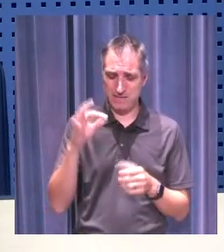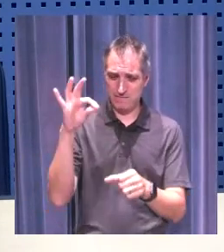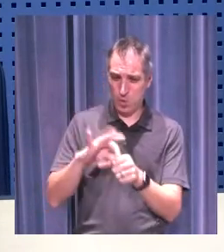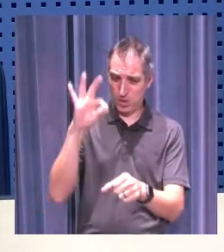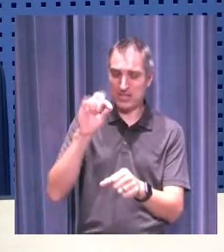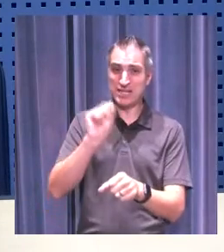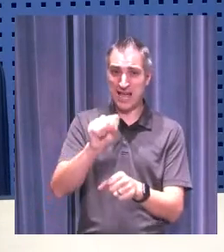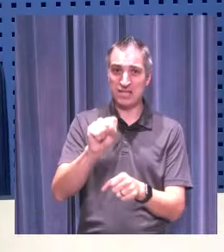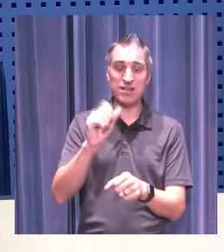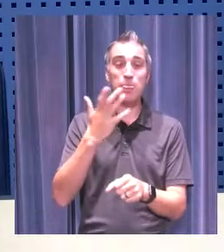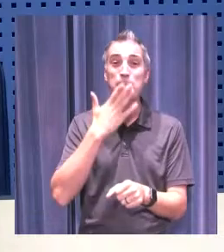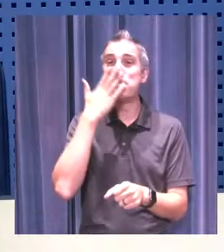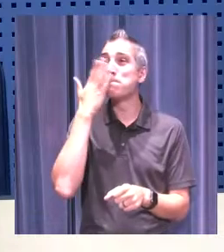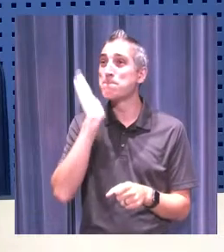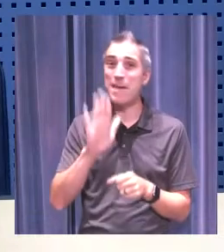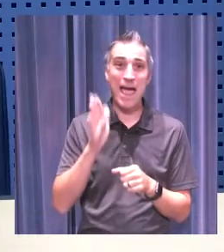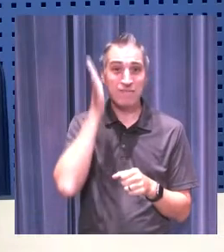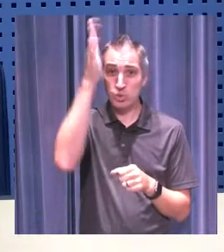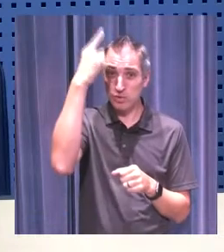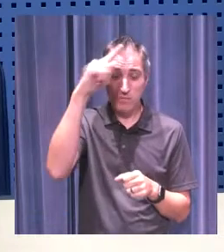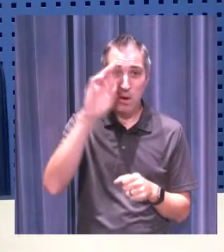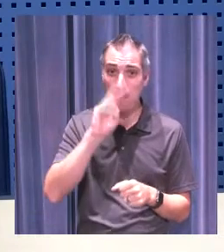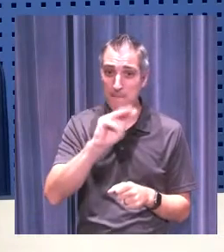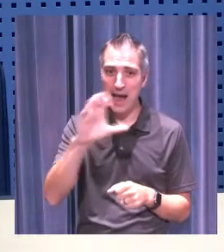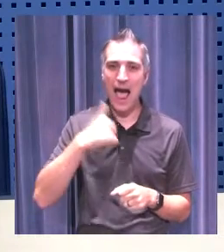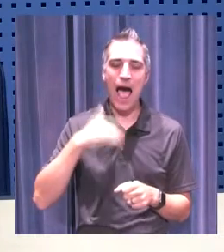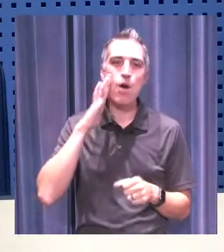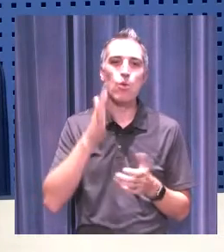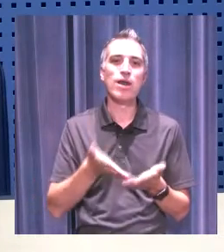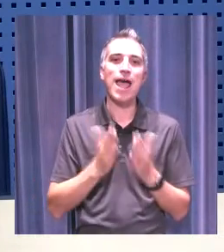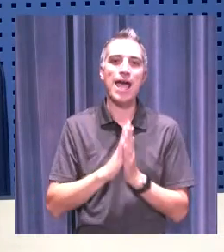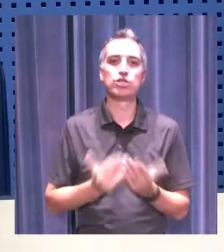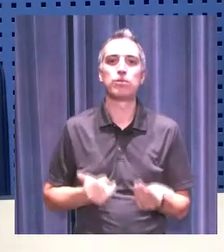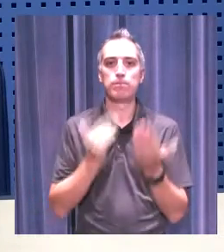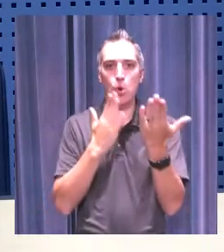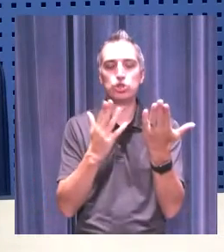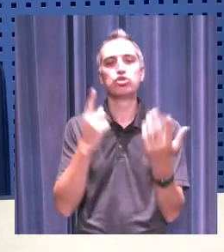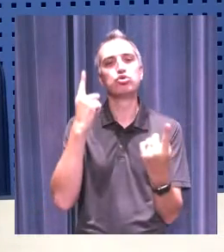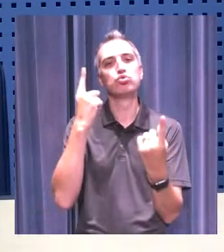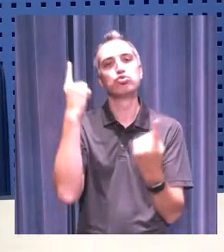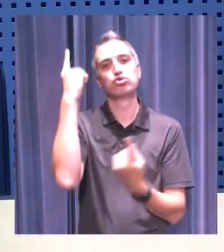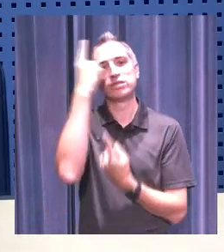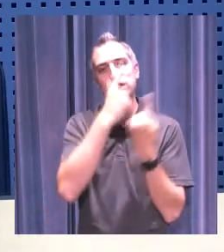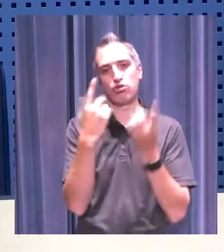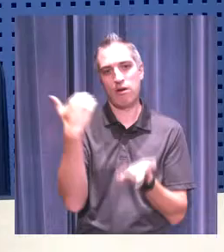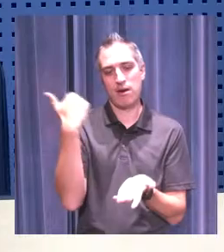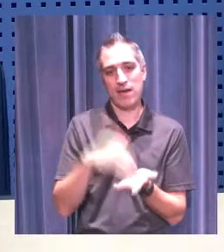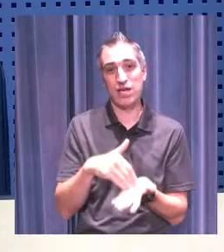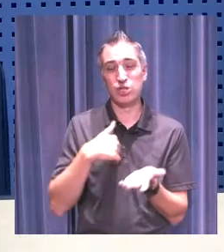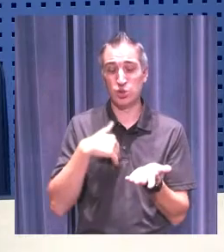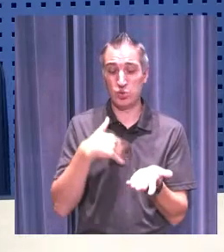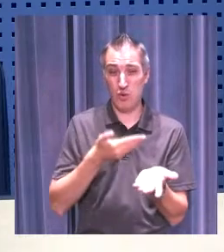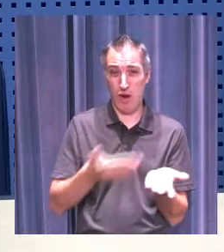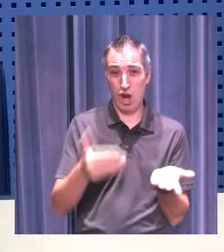in the future of Mott Community College, I would ask to make a motion to reconsider the vote to hire Shonda Richardson Snell as the